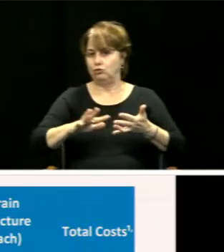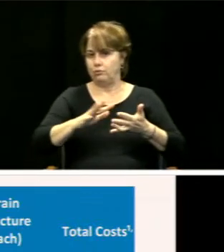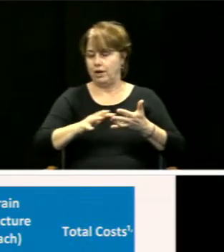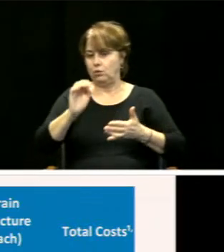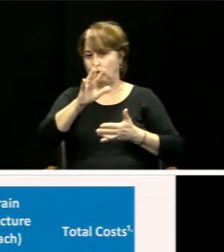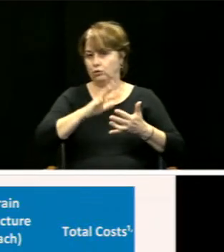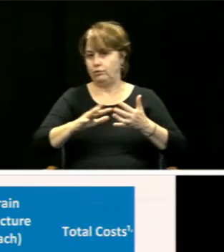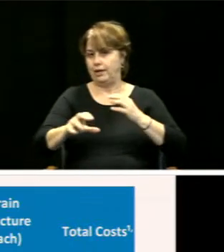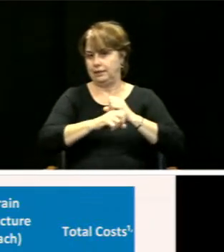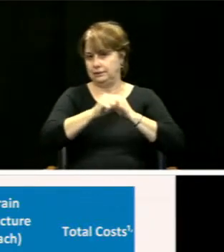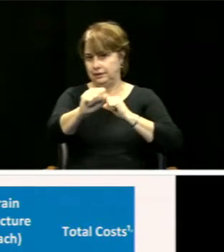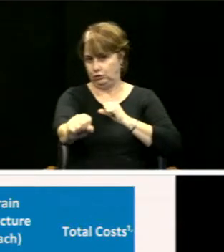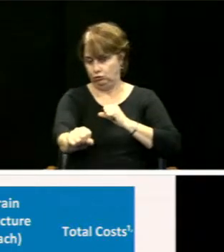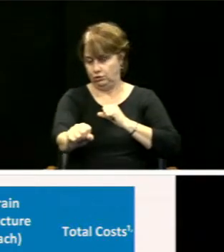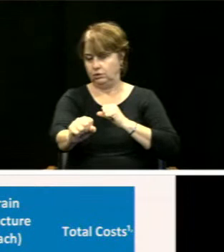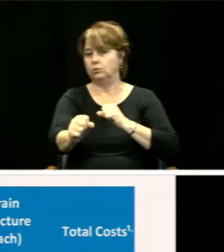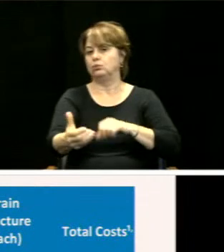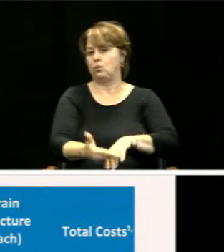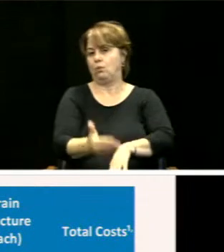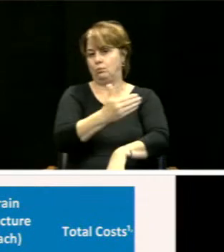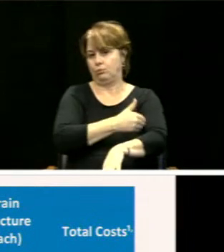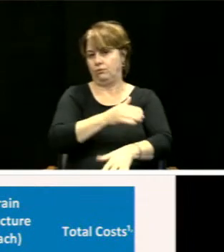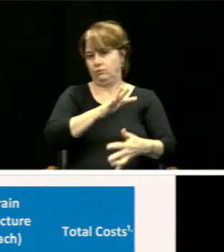the drainage system.